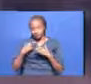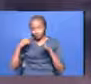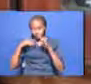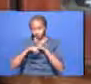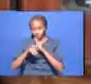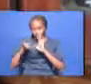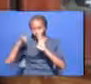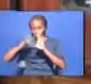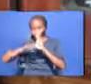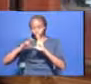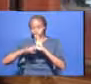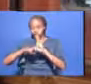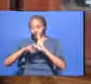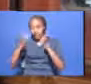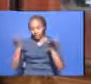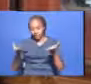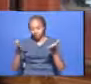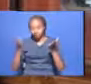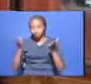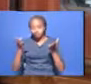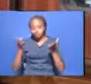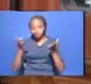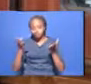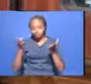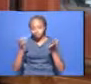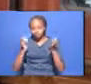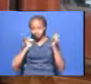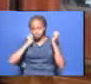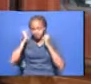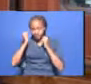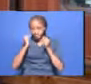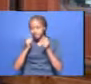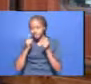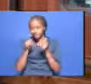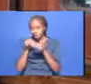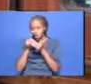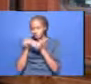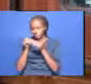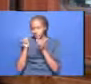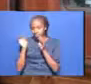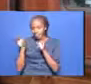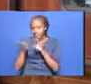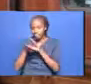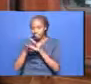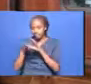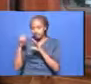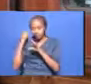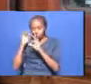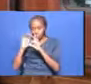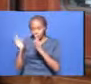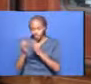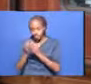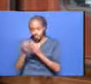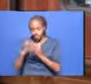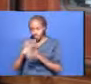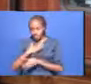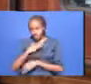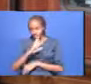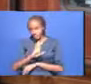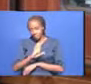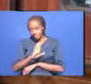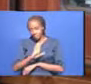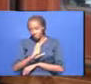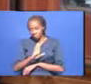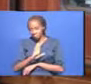My close members of the family, especially dad, did not want any of